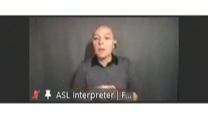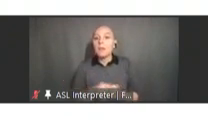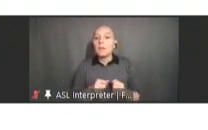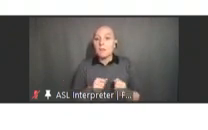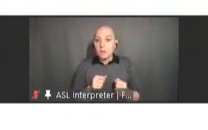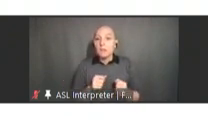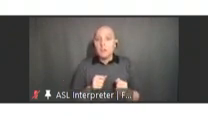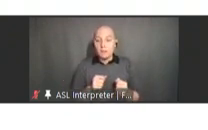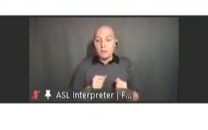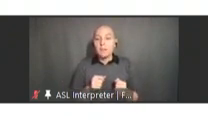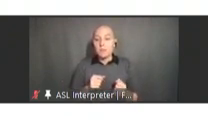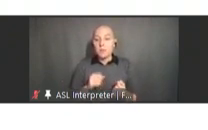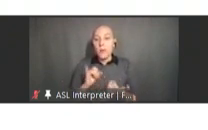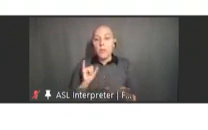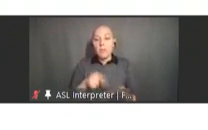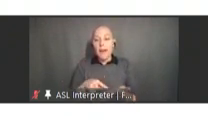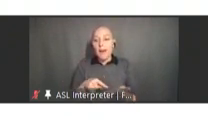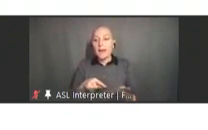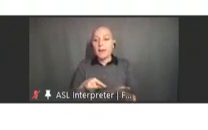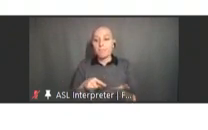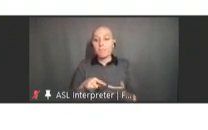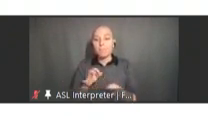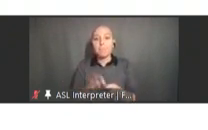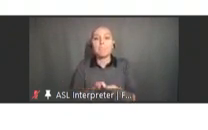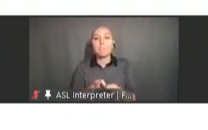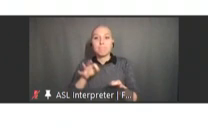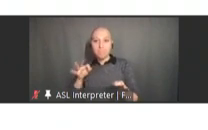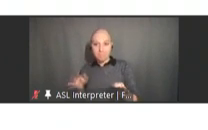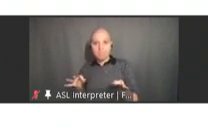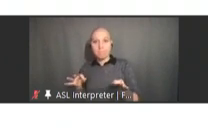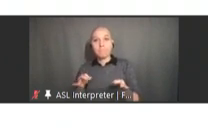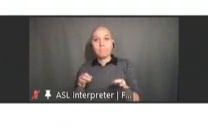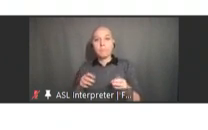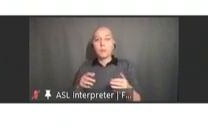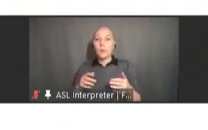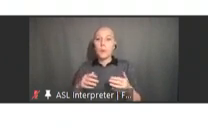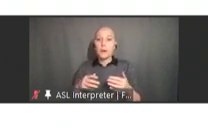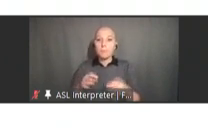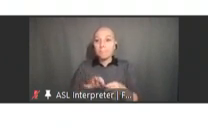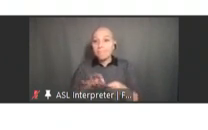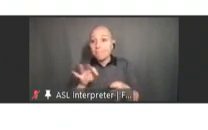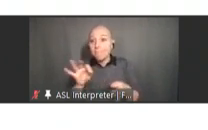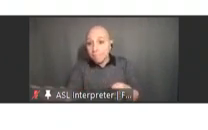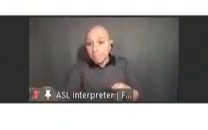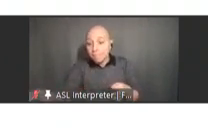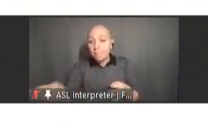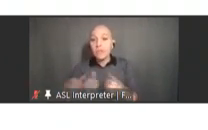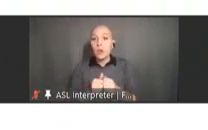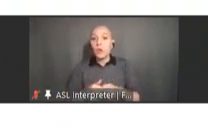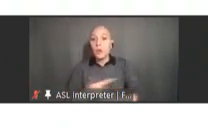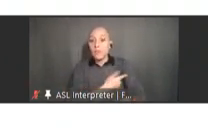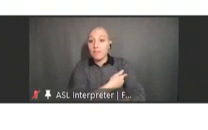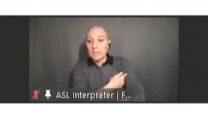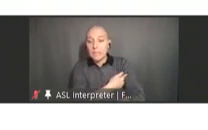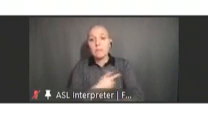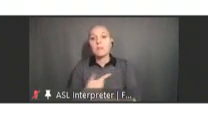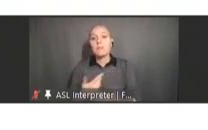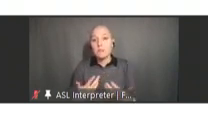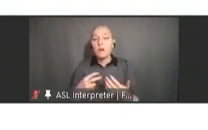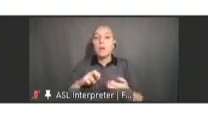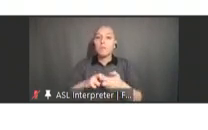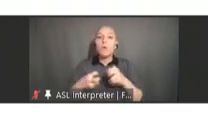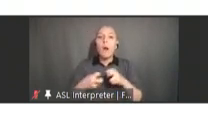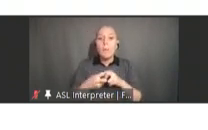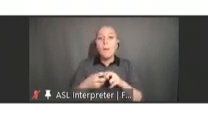this has been, as other speakers have noted, really a problem worldwide during the pandemic.